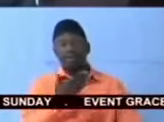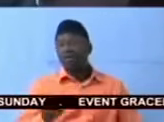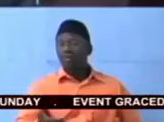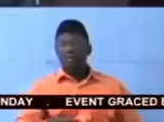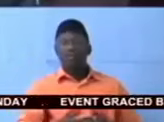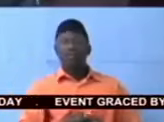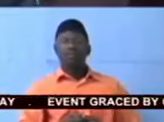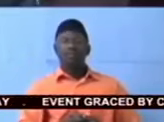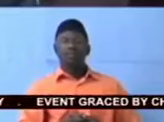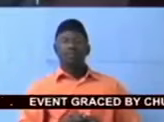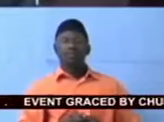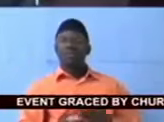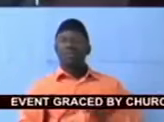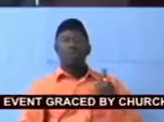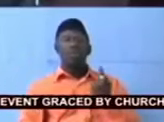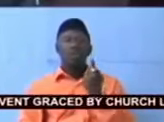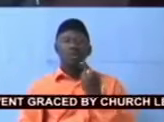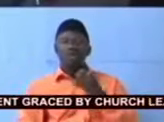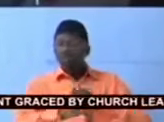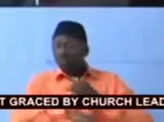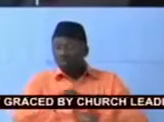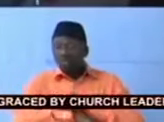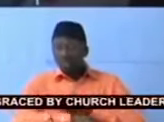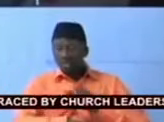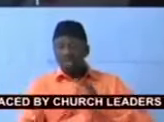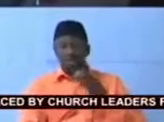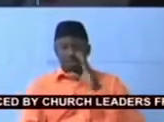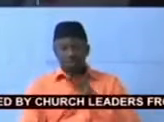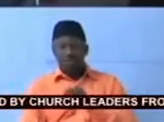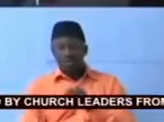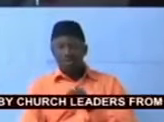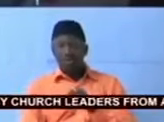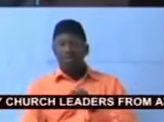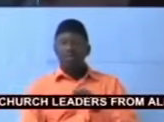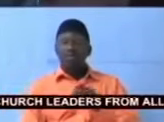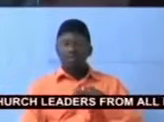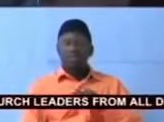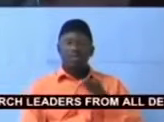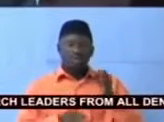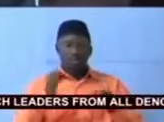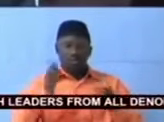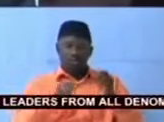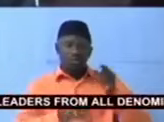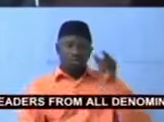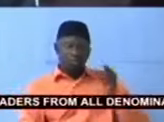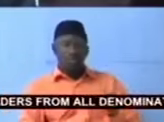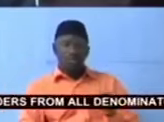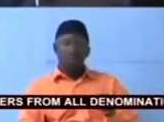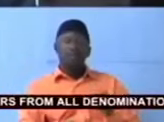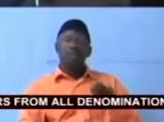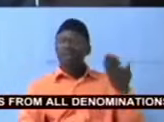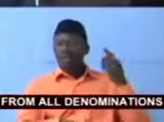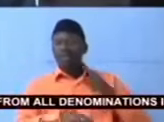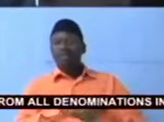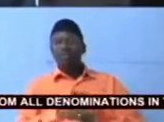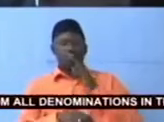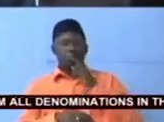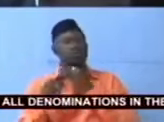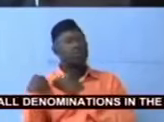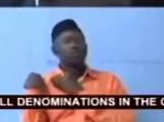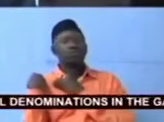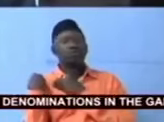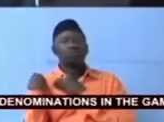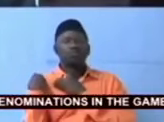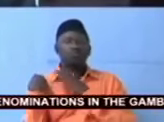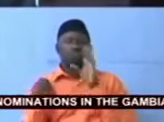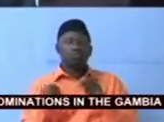perhaps the only institution that can carry out that would be the judge or the magistrate at the time. Te buntu bi nga xamne ni moko meuna def rek moy buntu judge